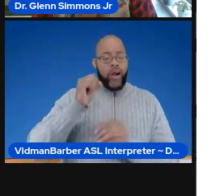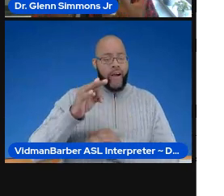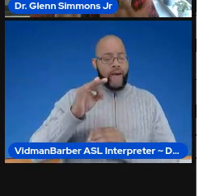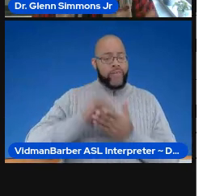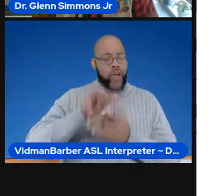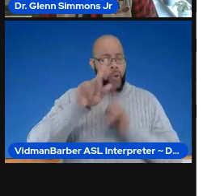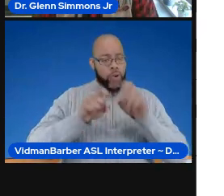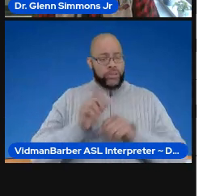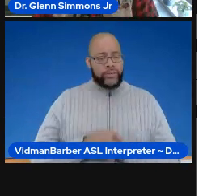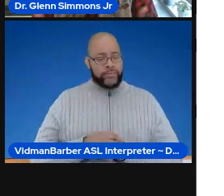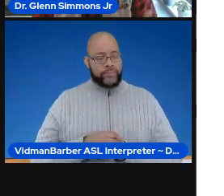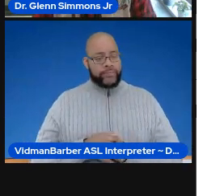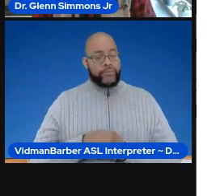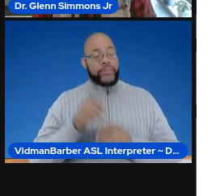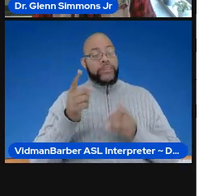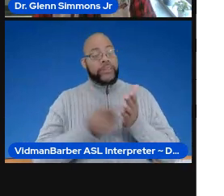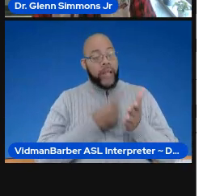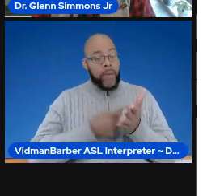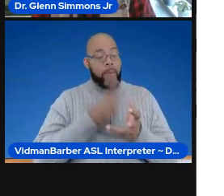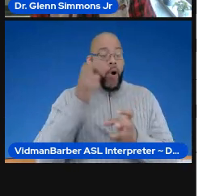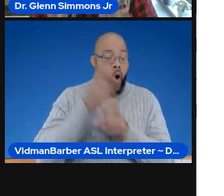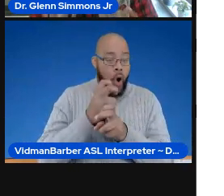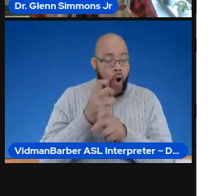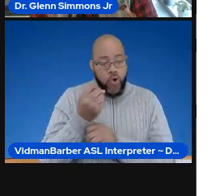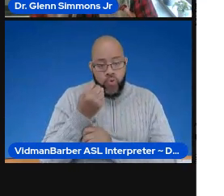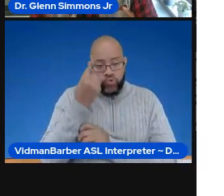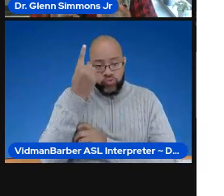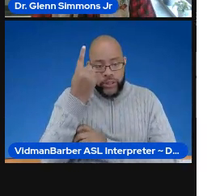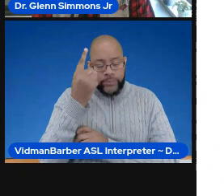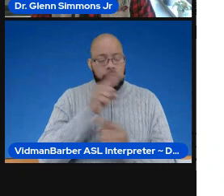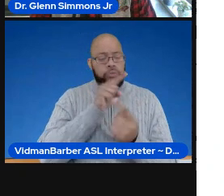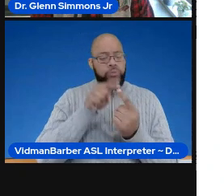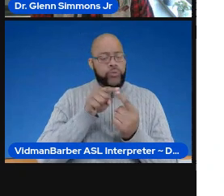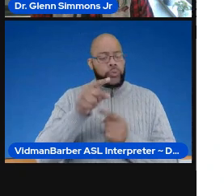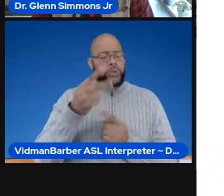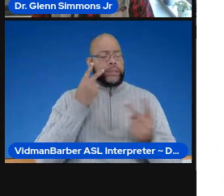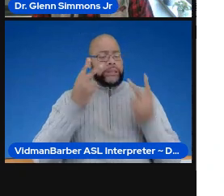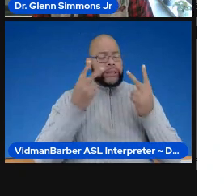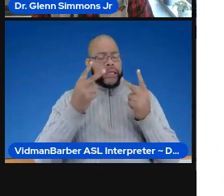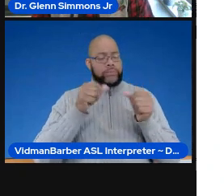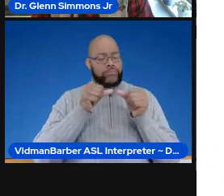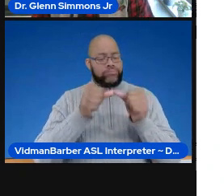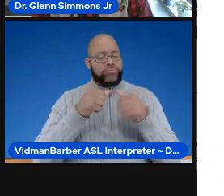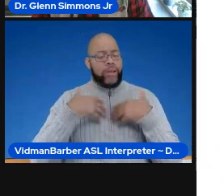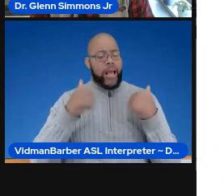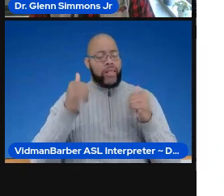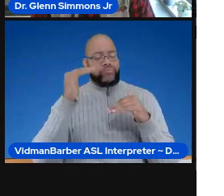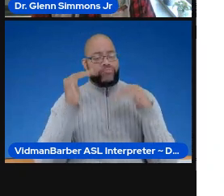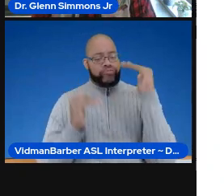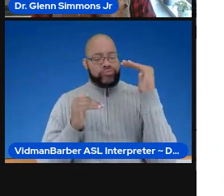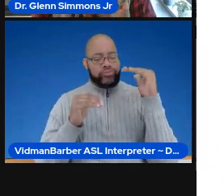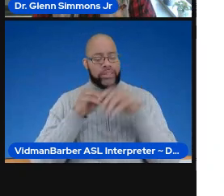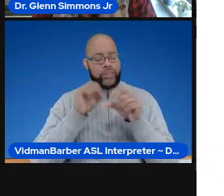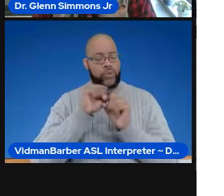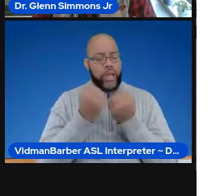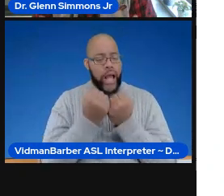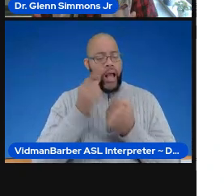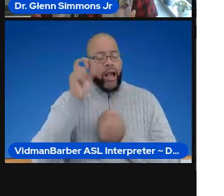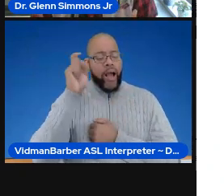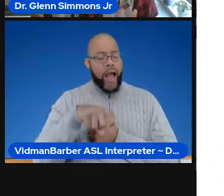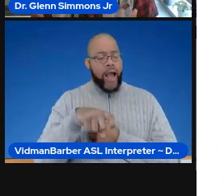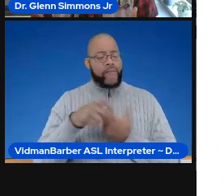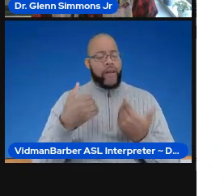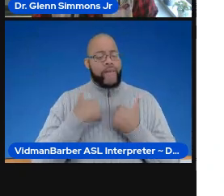questions. Sometimes it's hard to understand when you see these persistent health disparities in society and you have